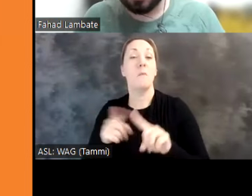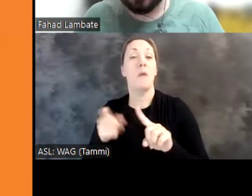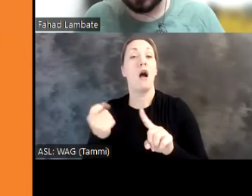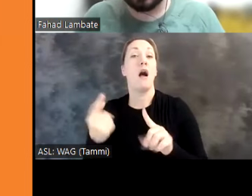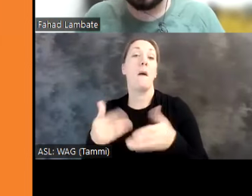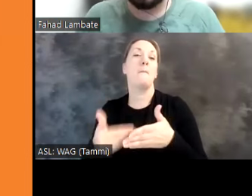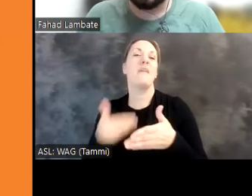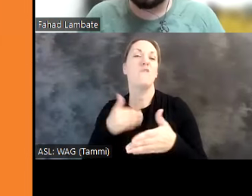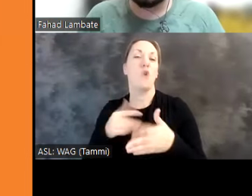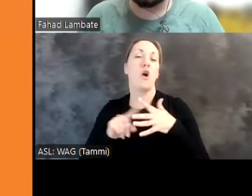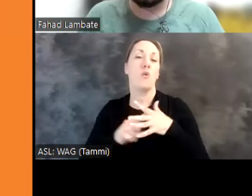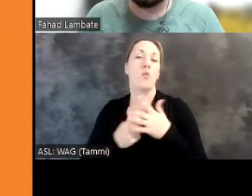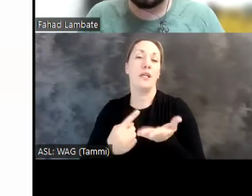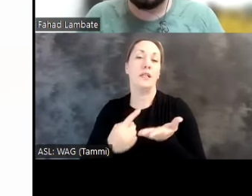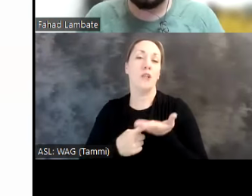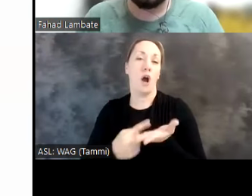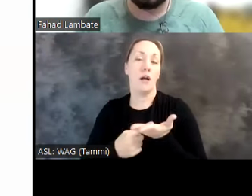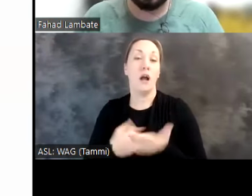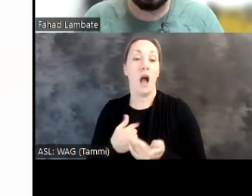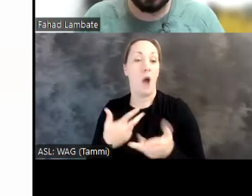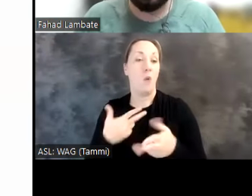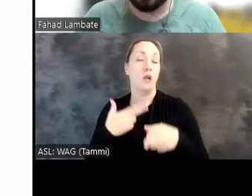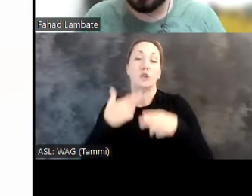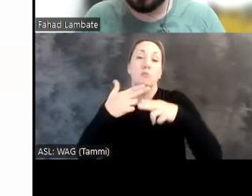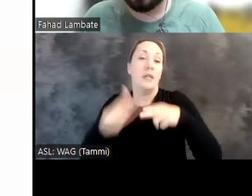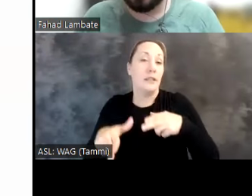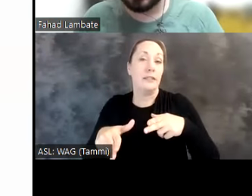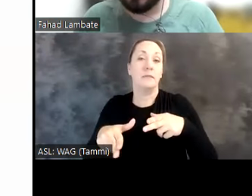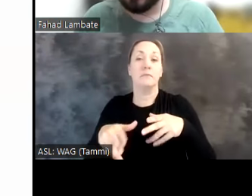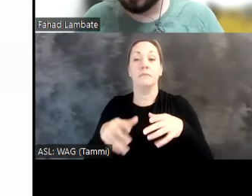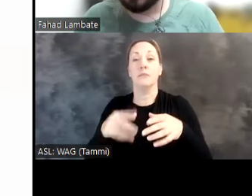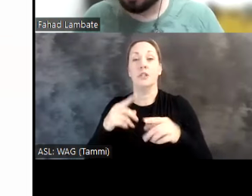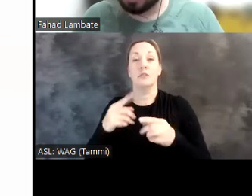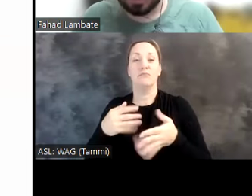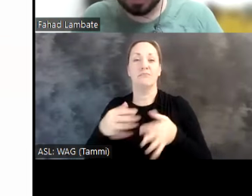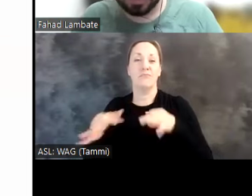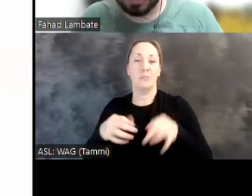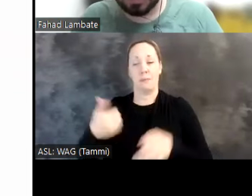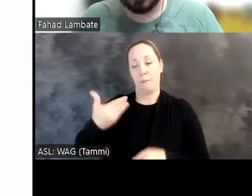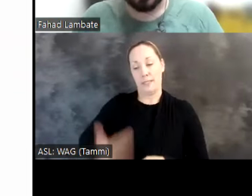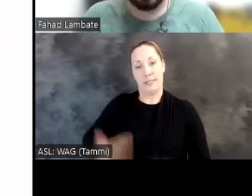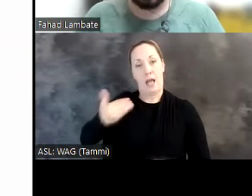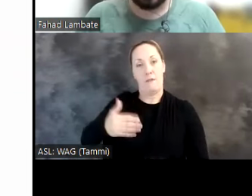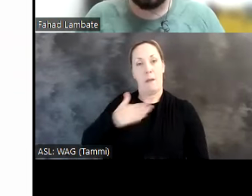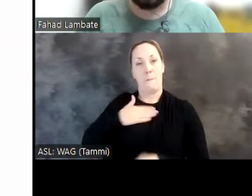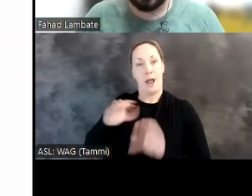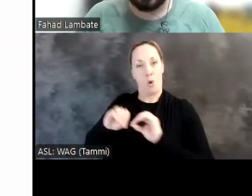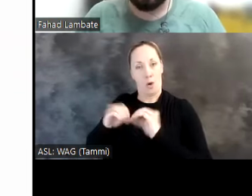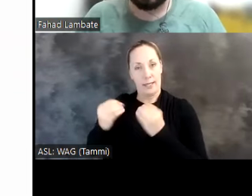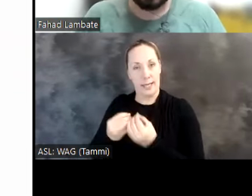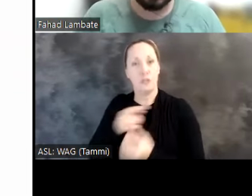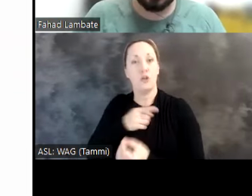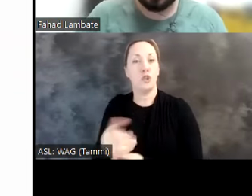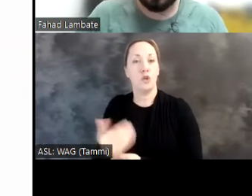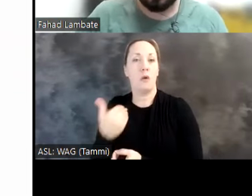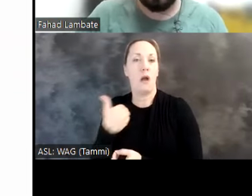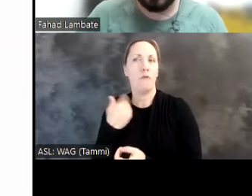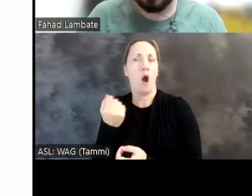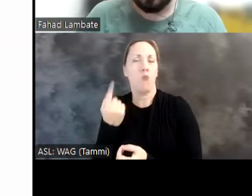topic further, I'll just quickly brief talk about myself and my organization so that you have context